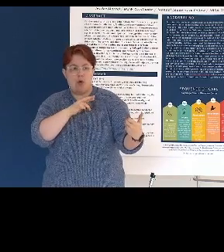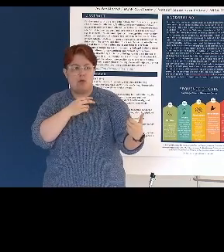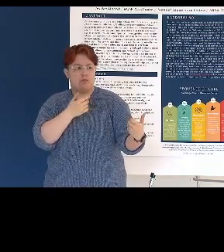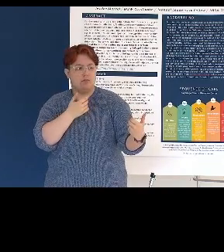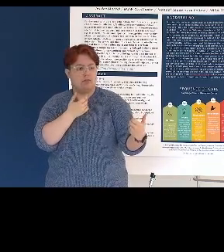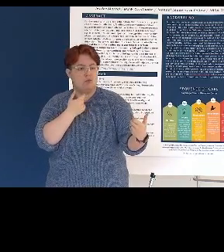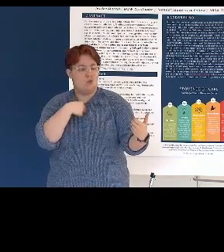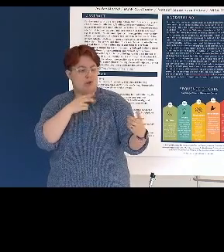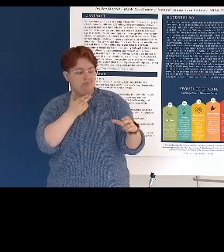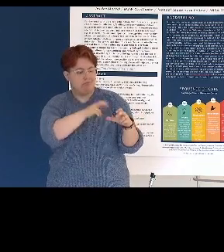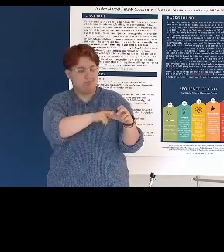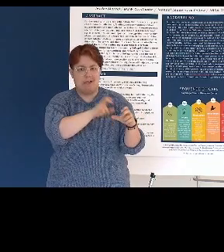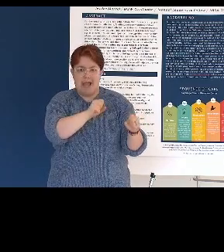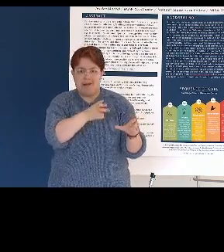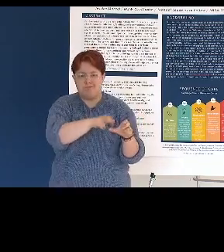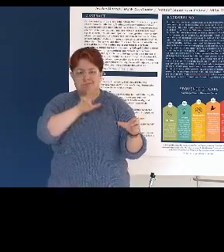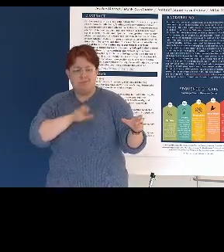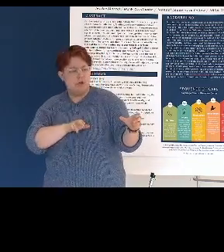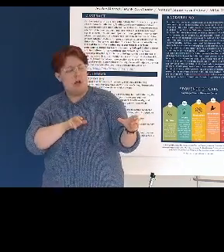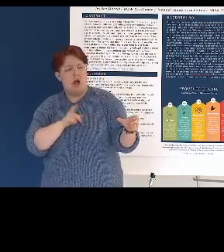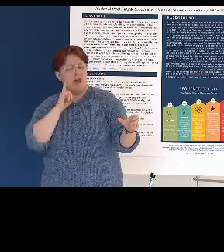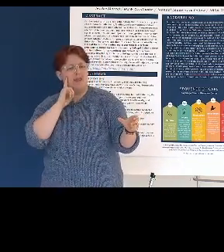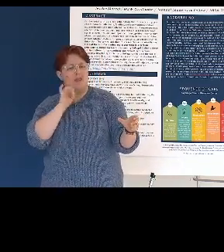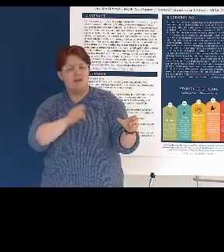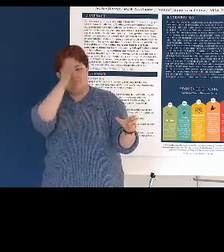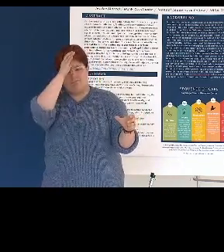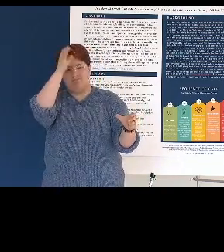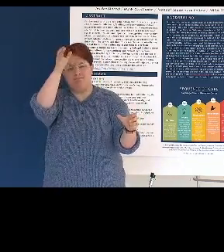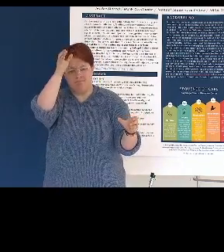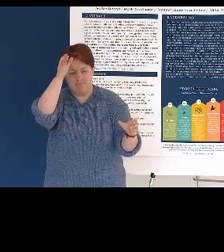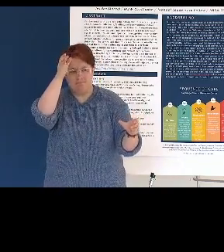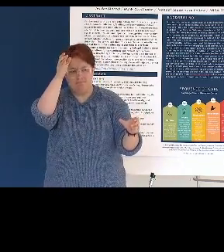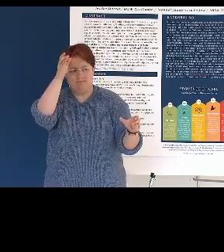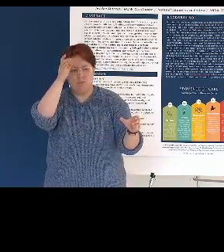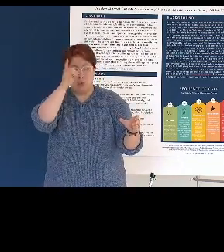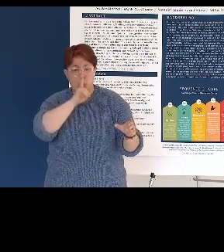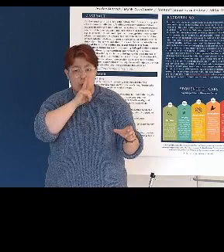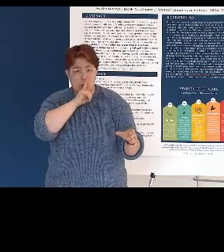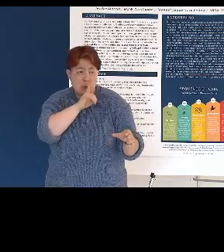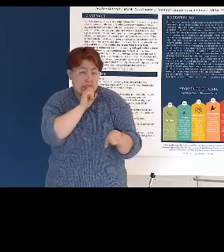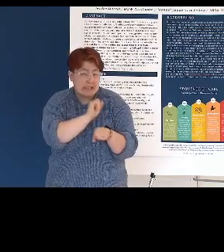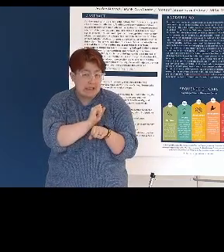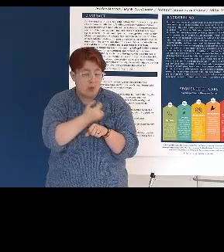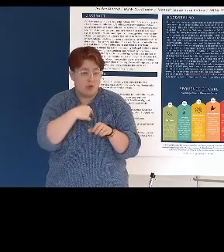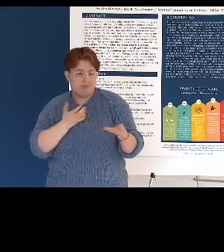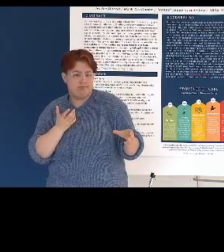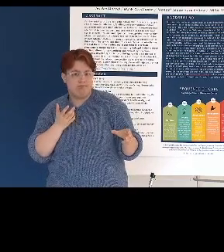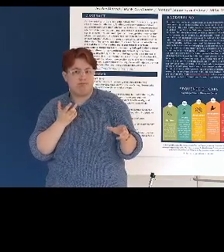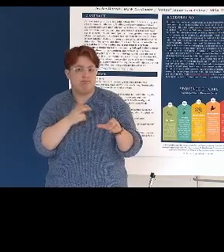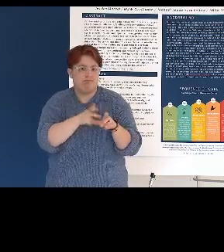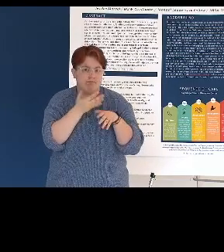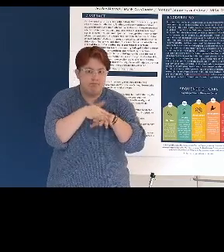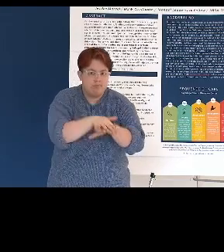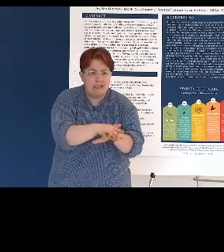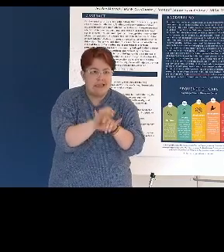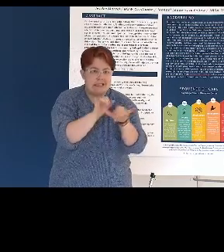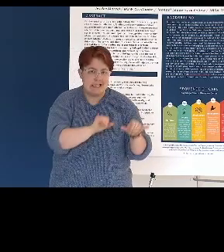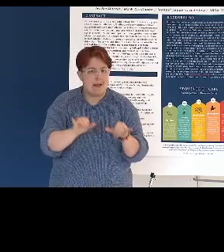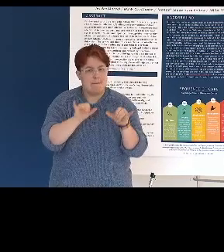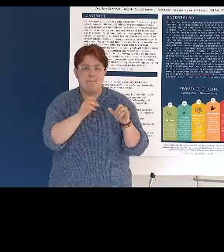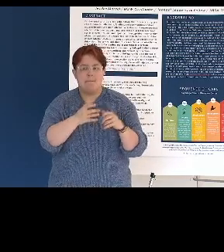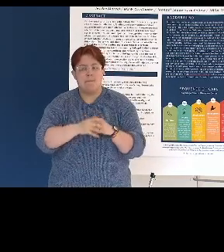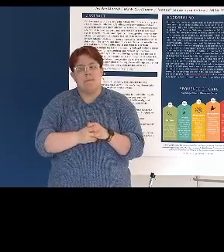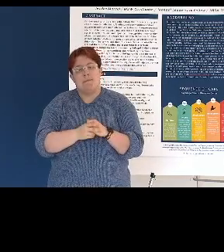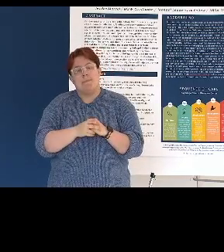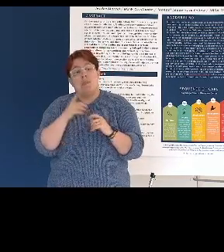we are a part of, I think is more of a concept, but in reality, we're one and the same. We bring ourselves wherever we go. So for the purposes